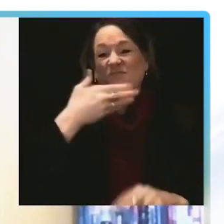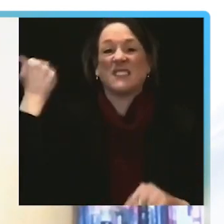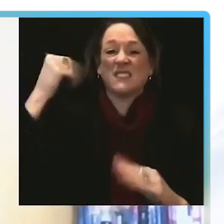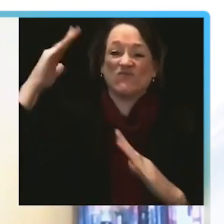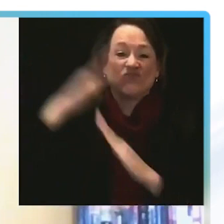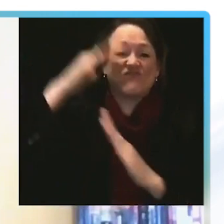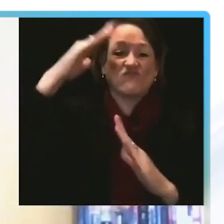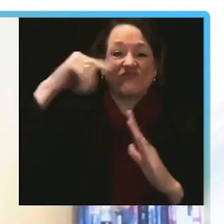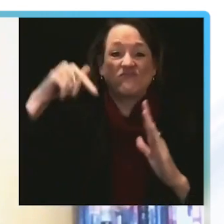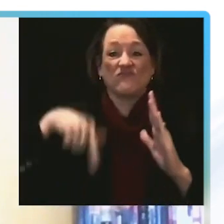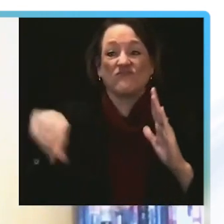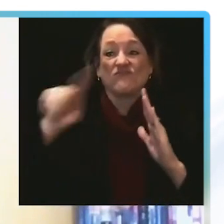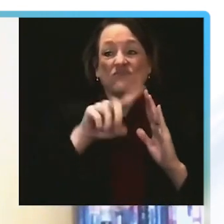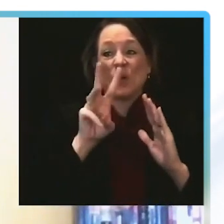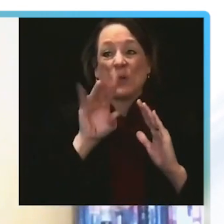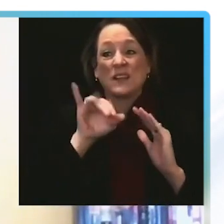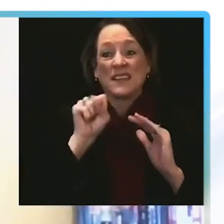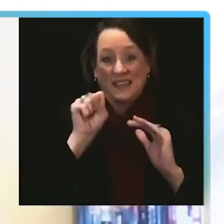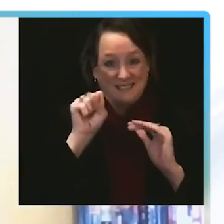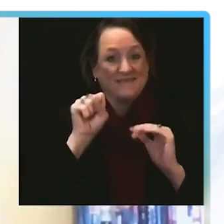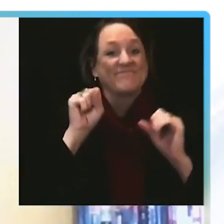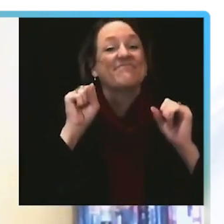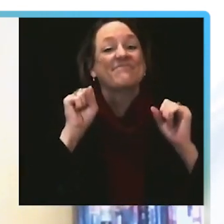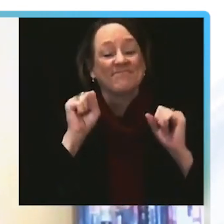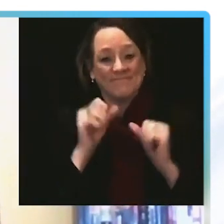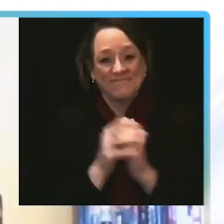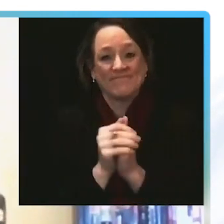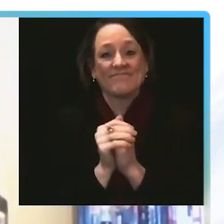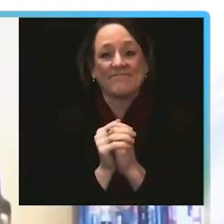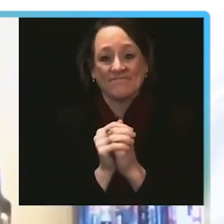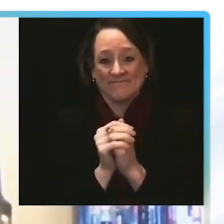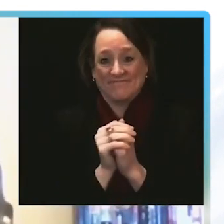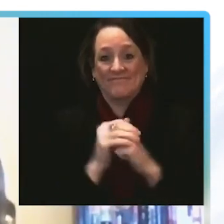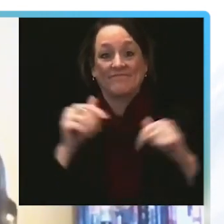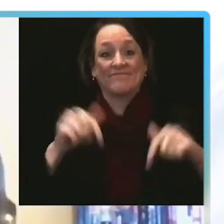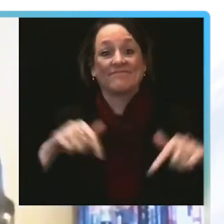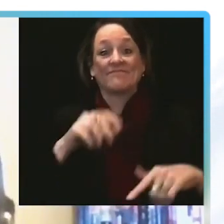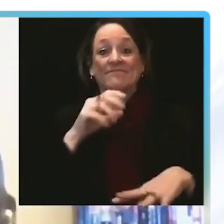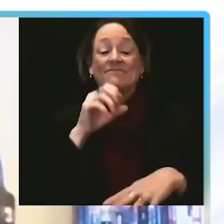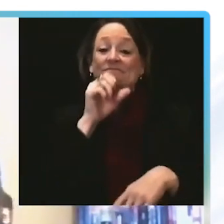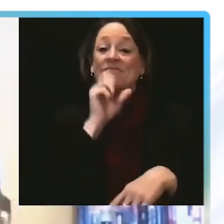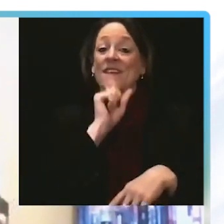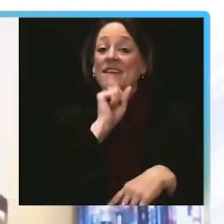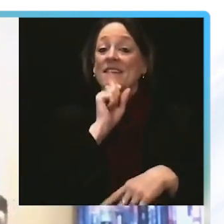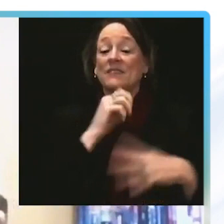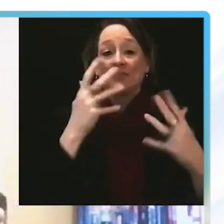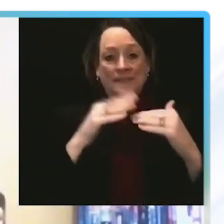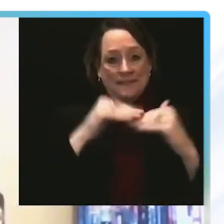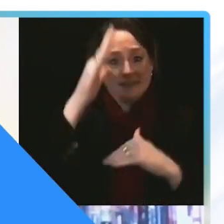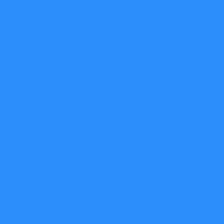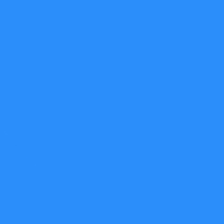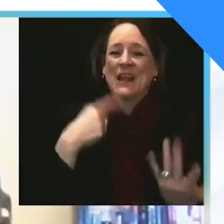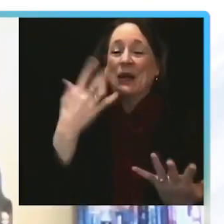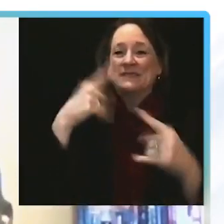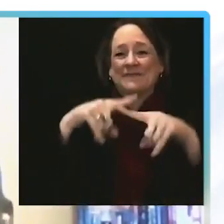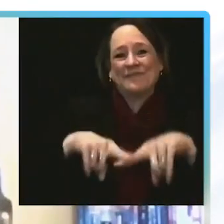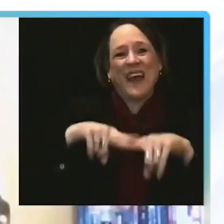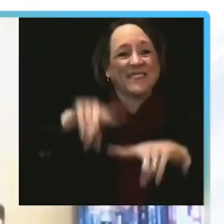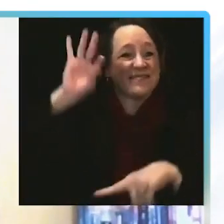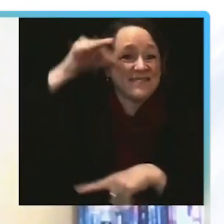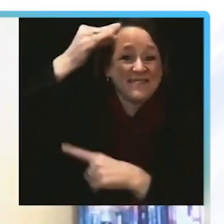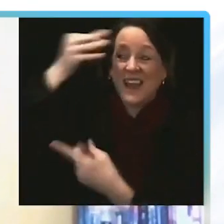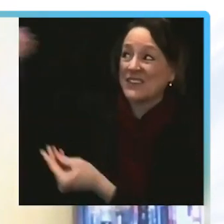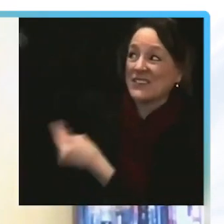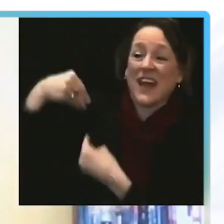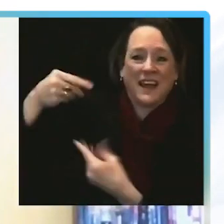of Wisconsin residents aged 65 or older have received their first dose of vaccine. Next